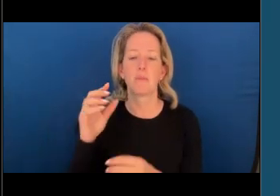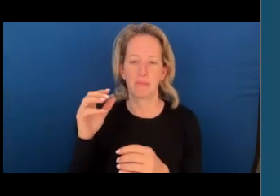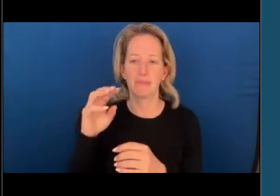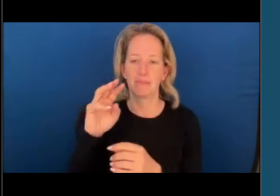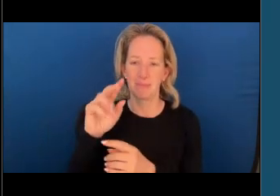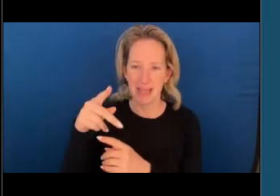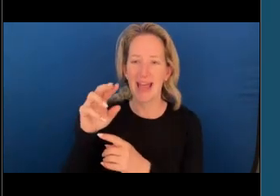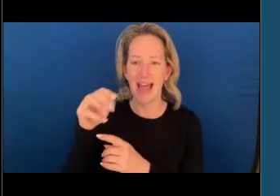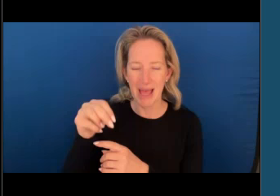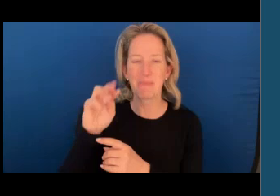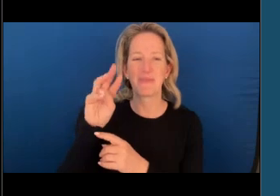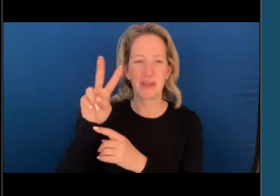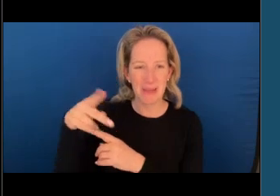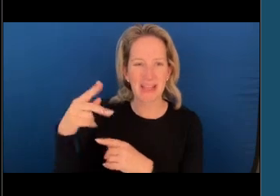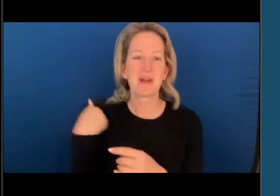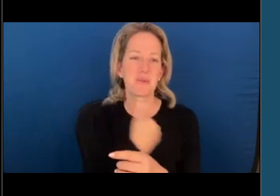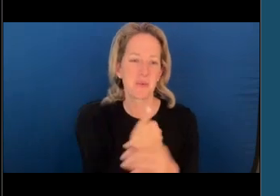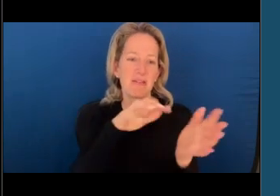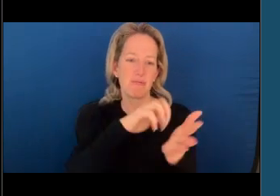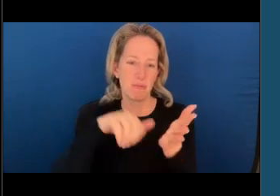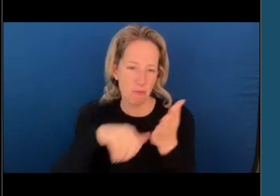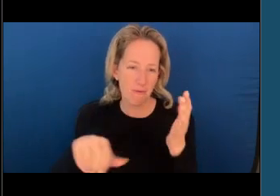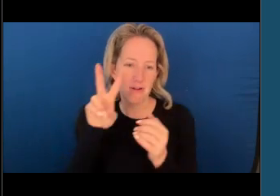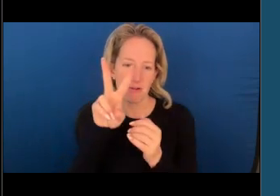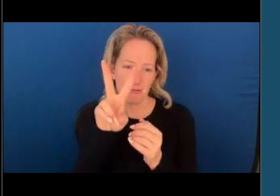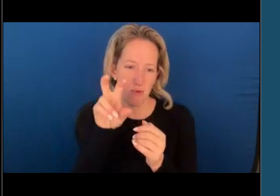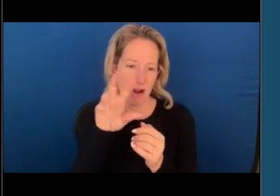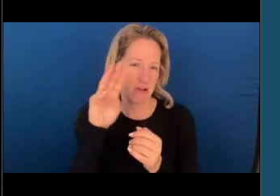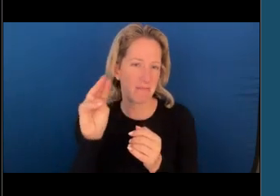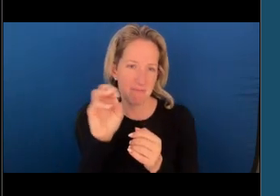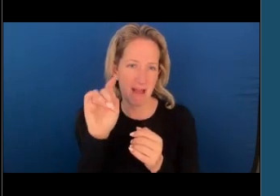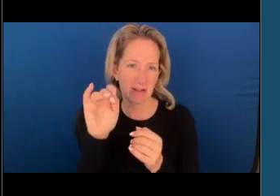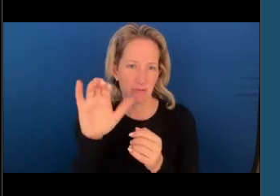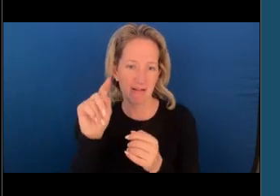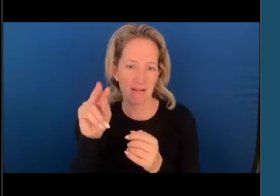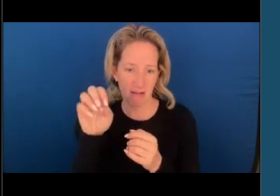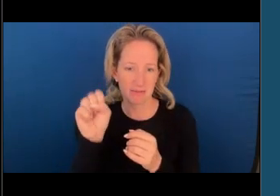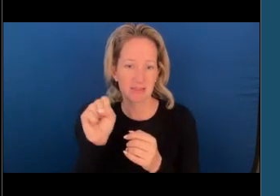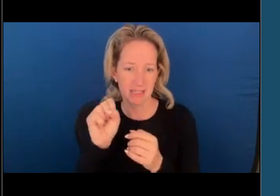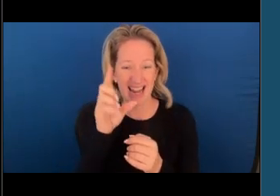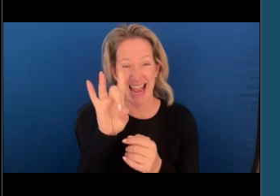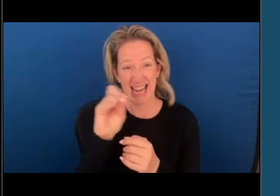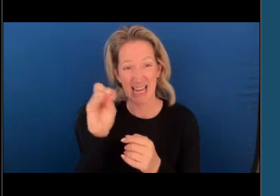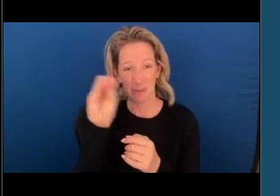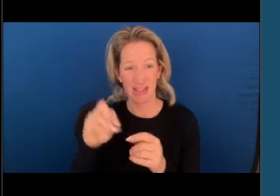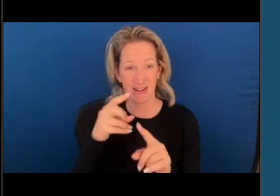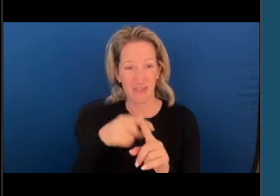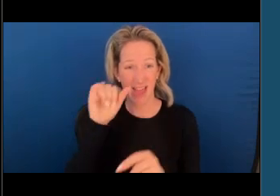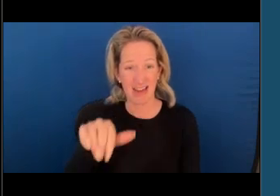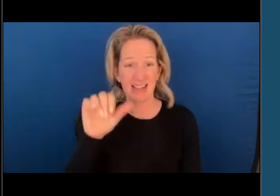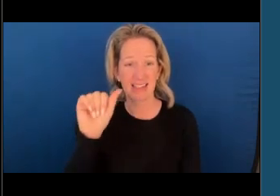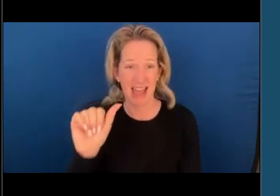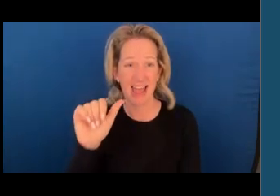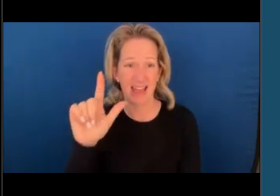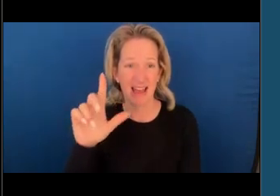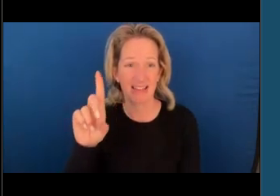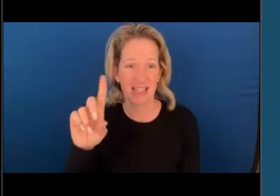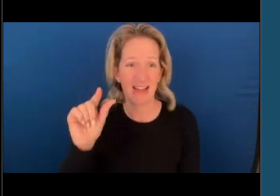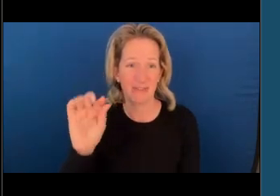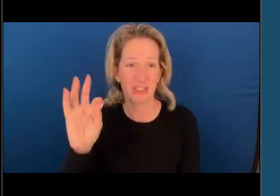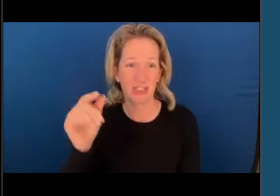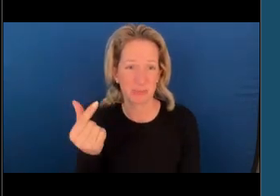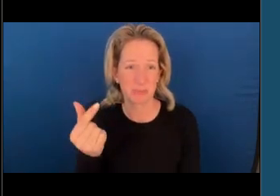year of marine debris, and about 80% of that is derelict fishing gear. Next slide. And currently our